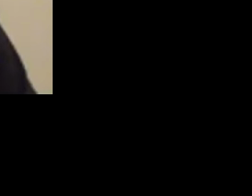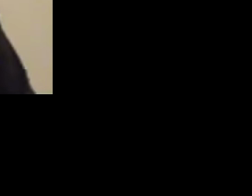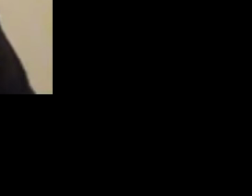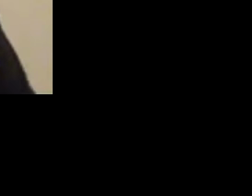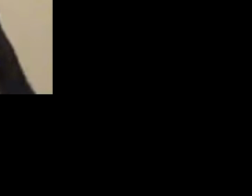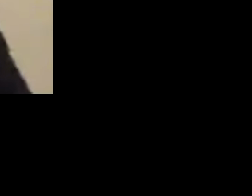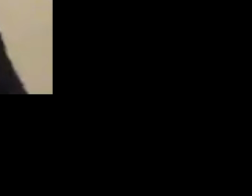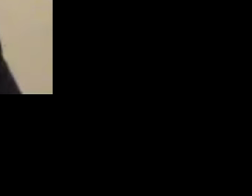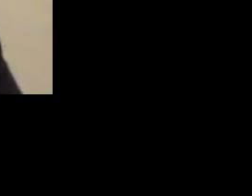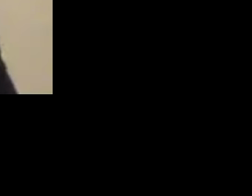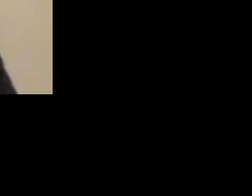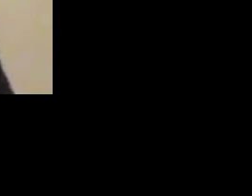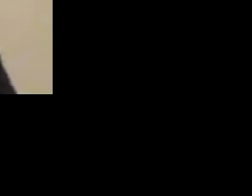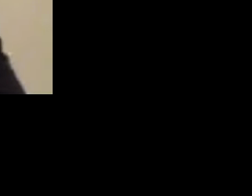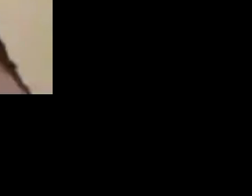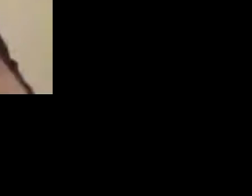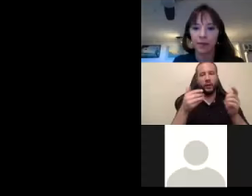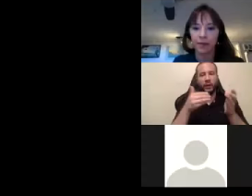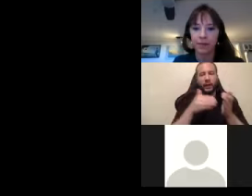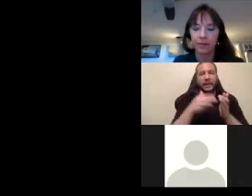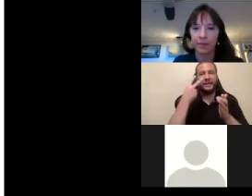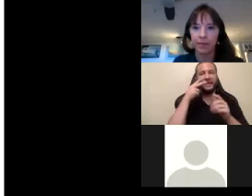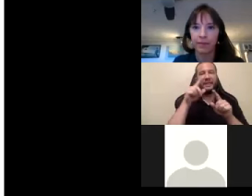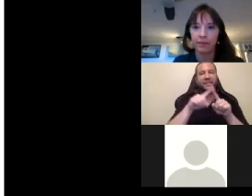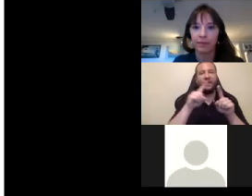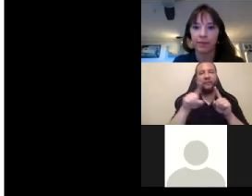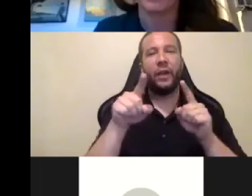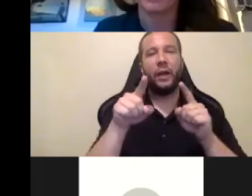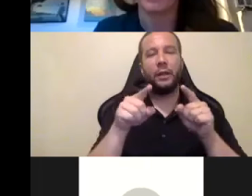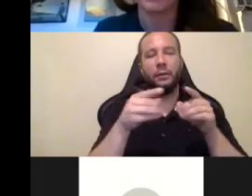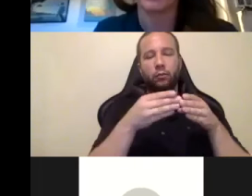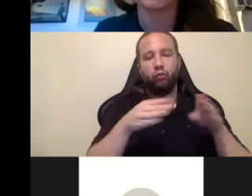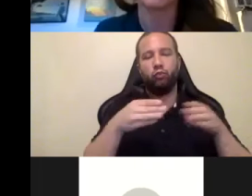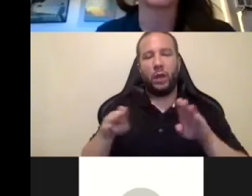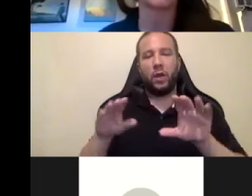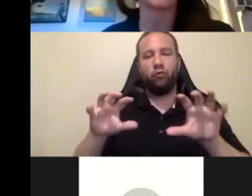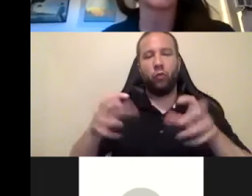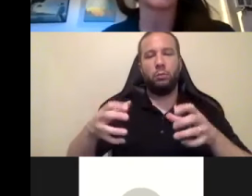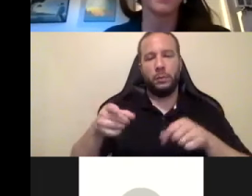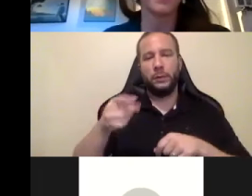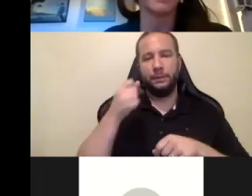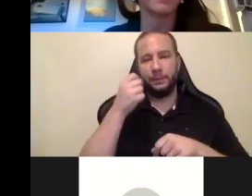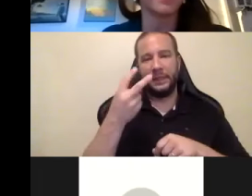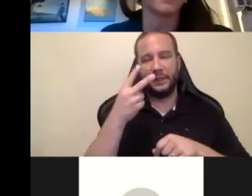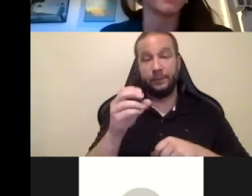so people can see the breakout options.